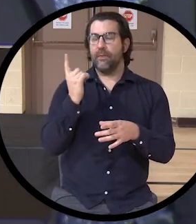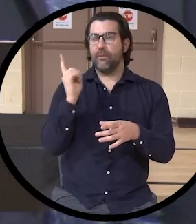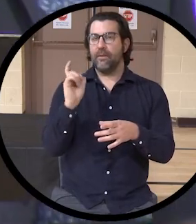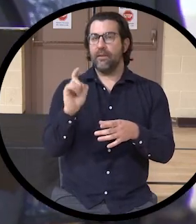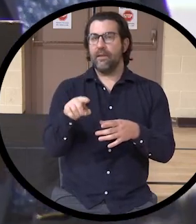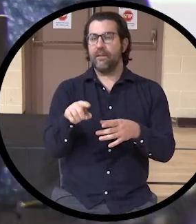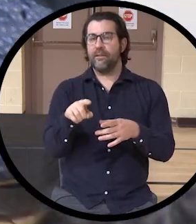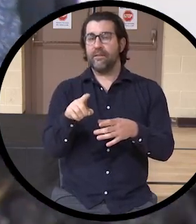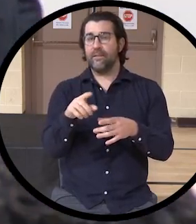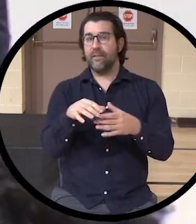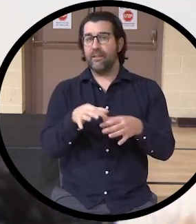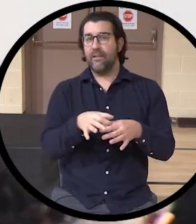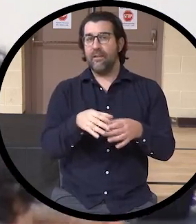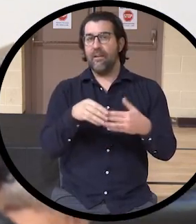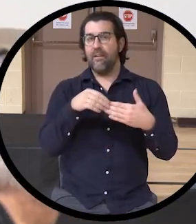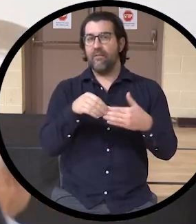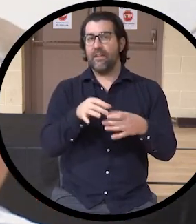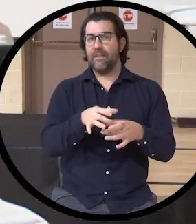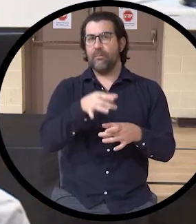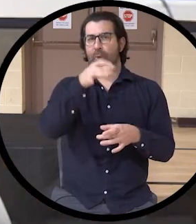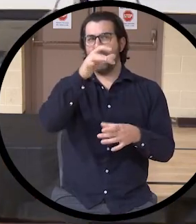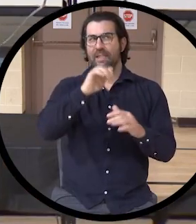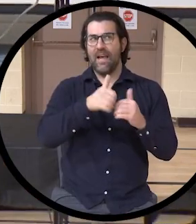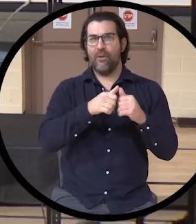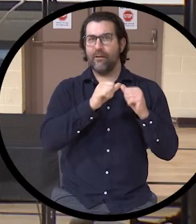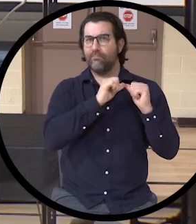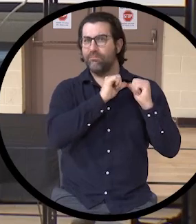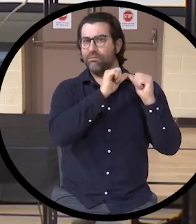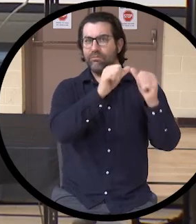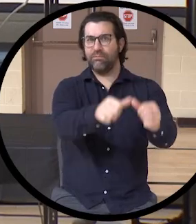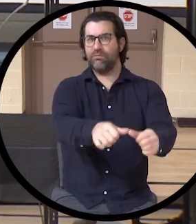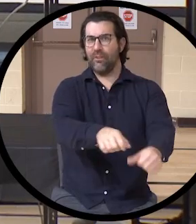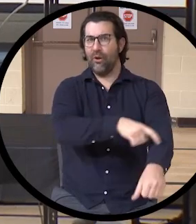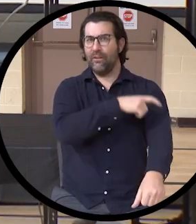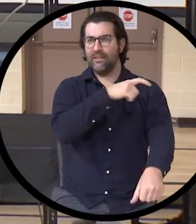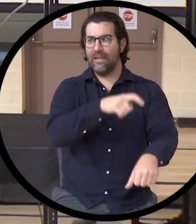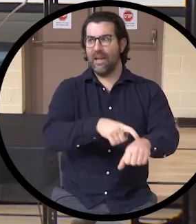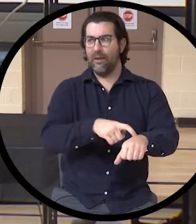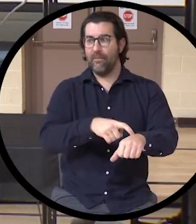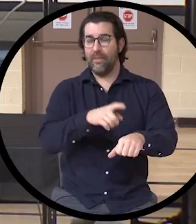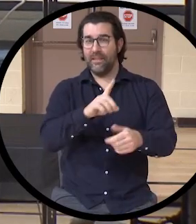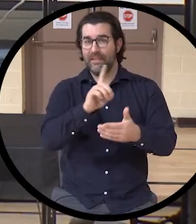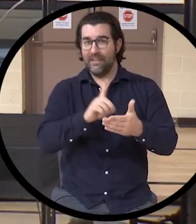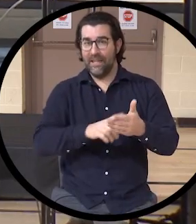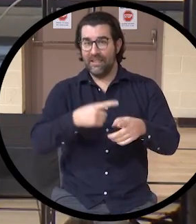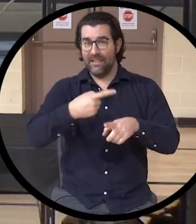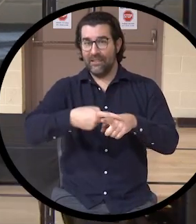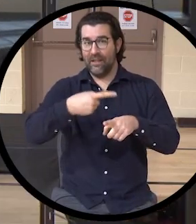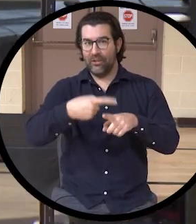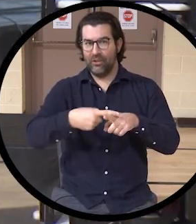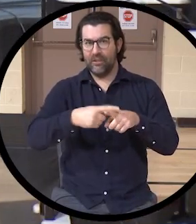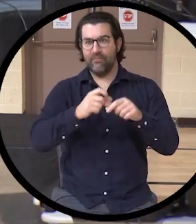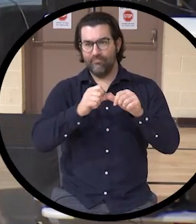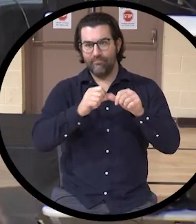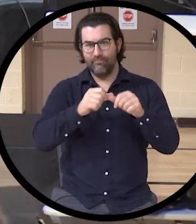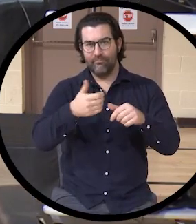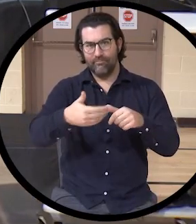is there a solution to make flex posts last longer to ensure the designs at intersections stand up over time?